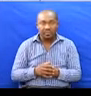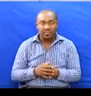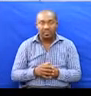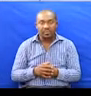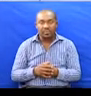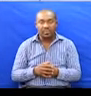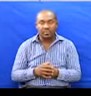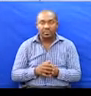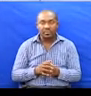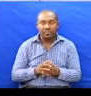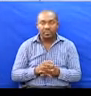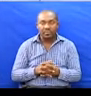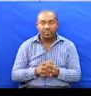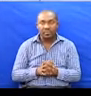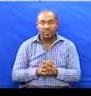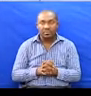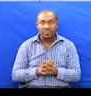in organic